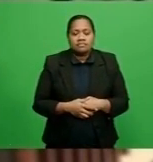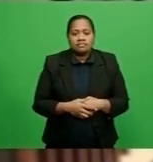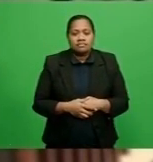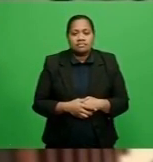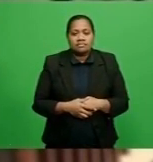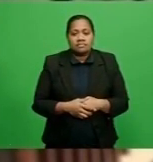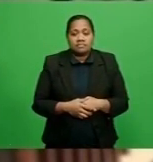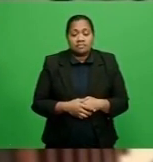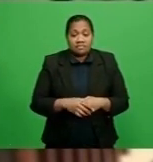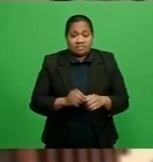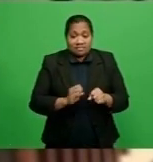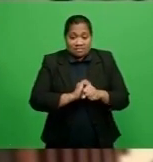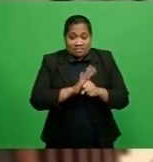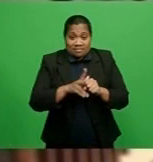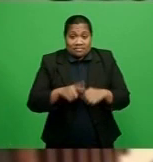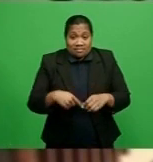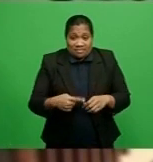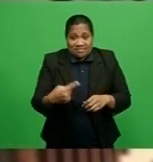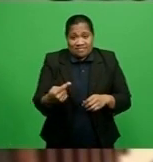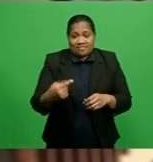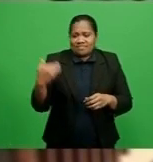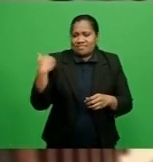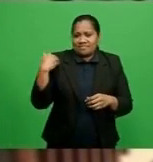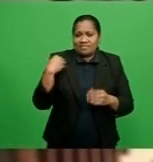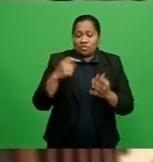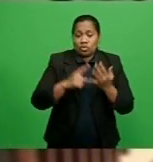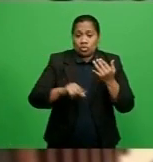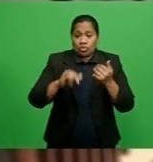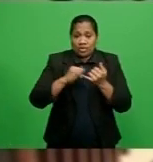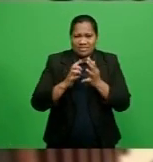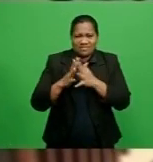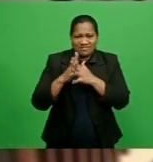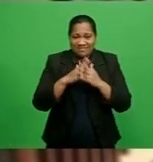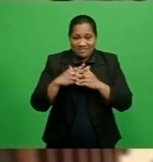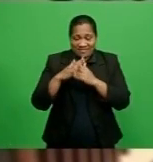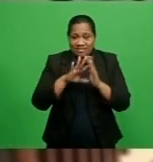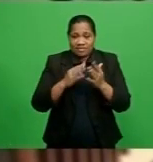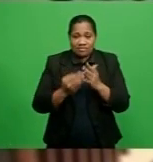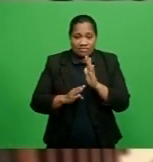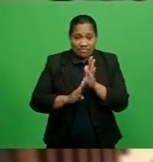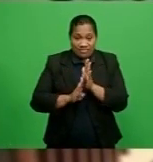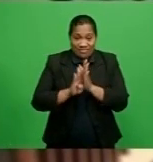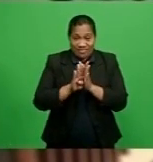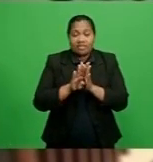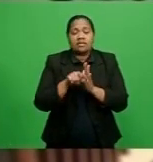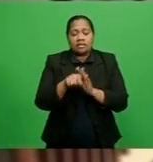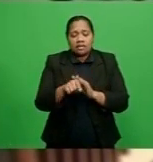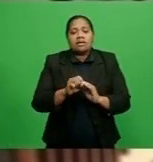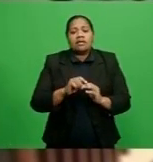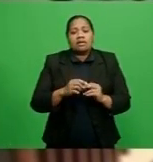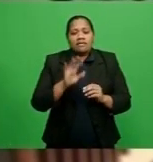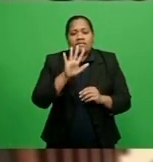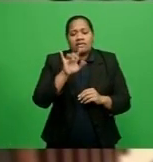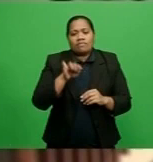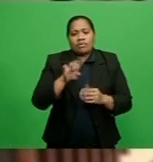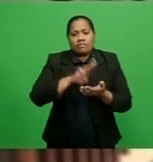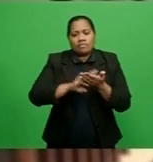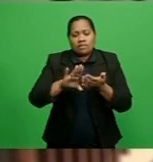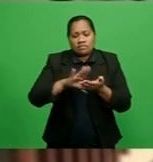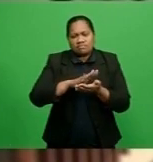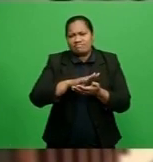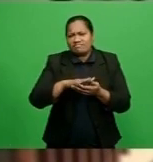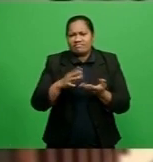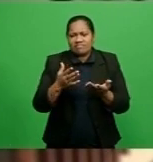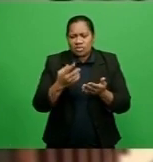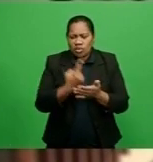continues to impact U.S. economic recovery, with almost 5.2 million cases in the U.S. alone as of today,